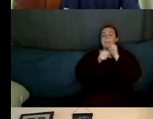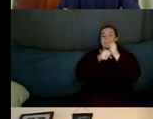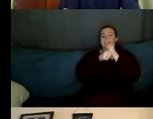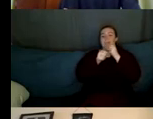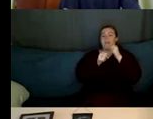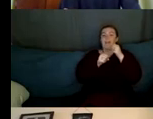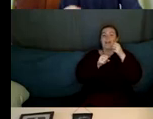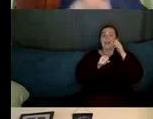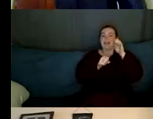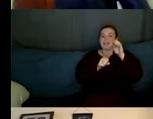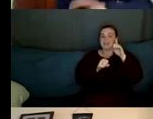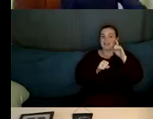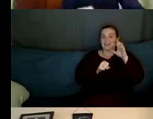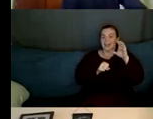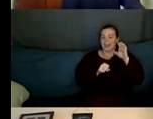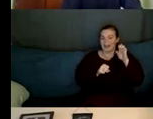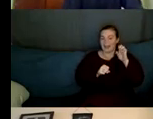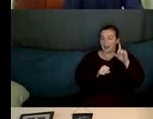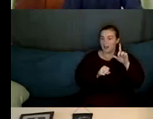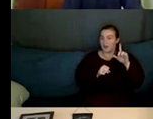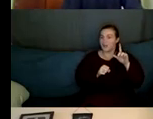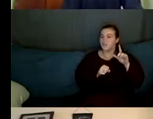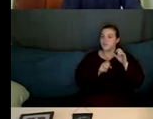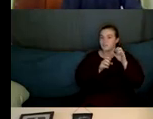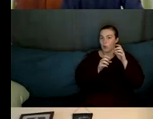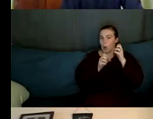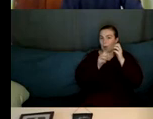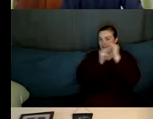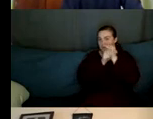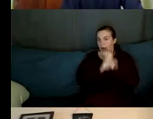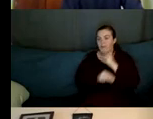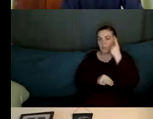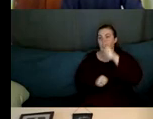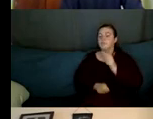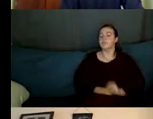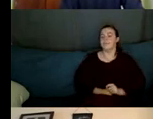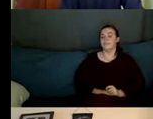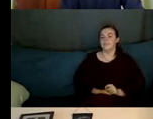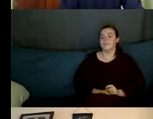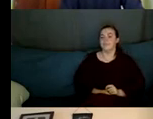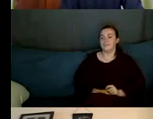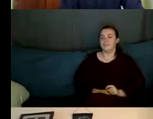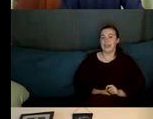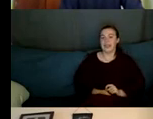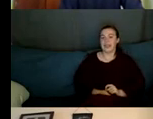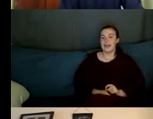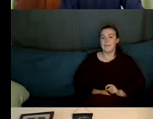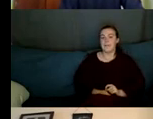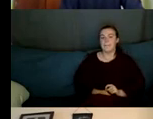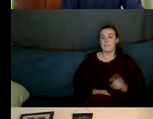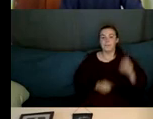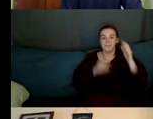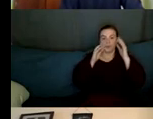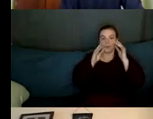once I've done that and I've just assigned randomly everybody a time that works, I am using a